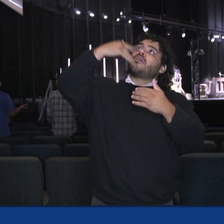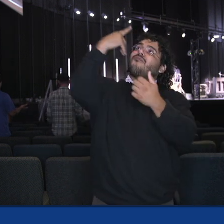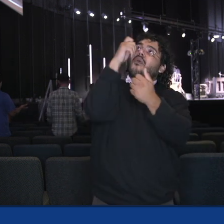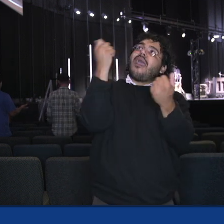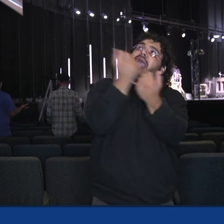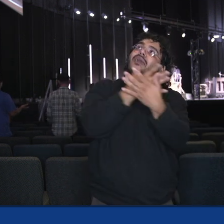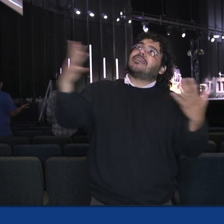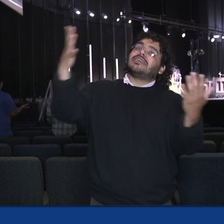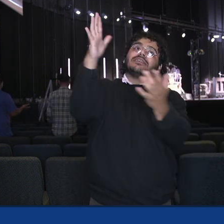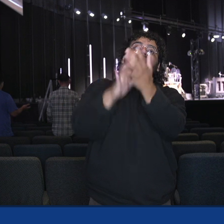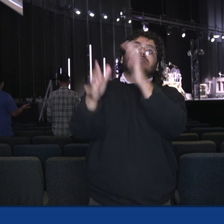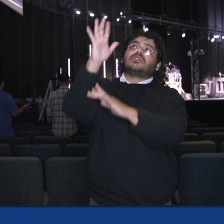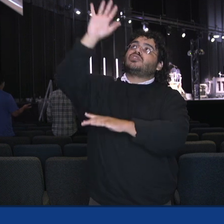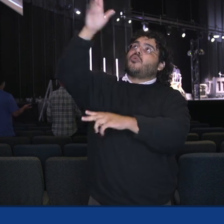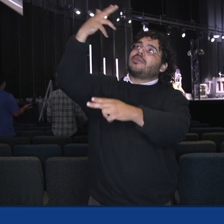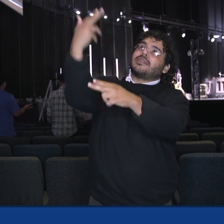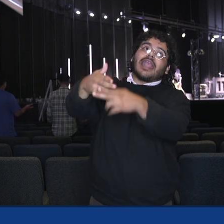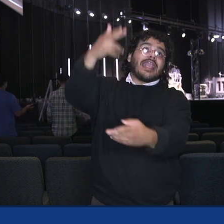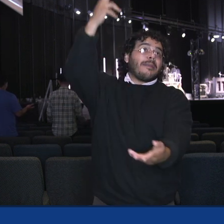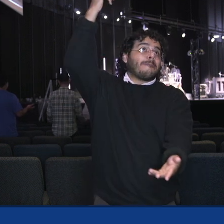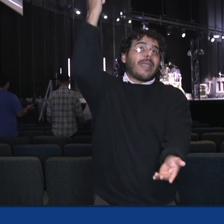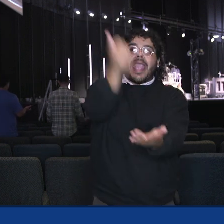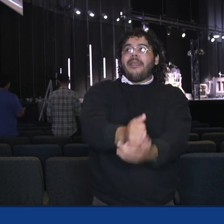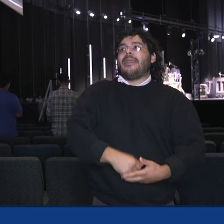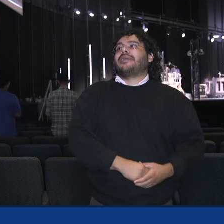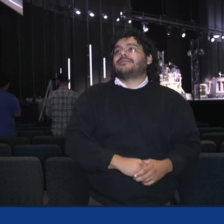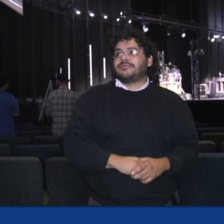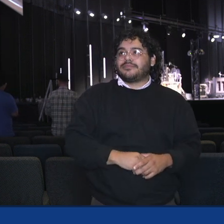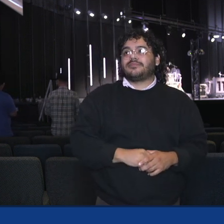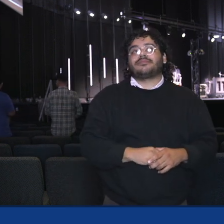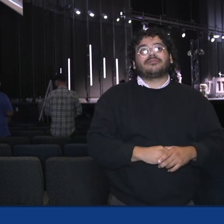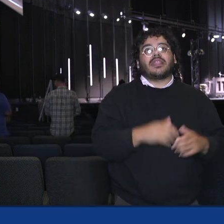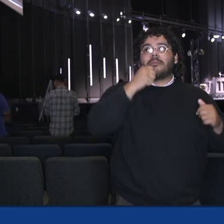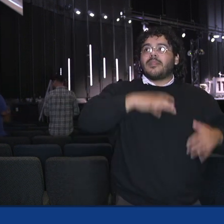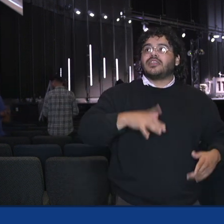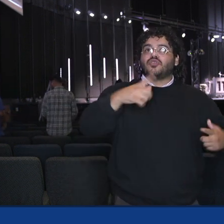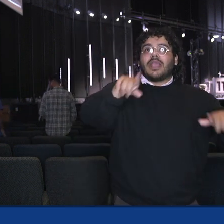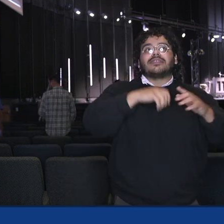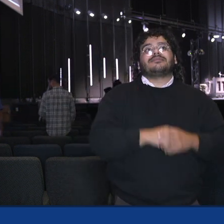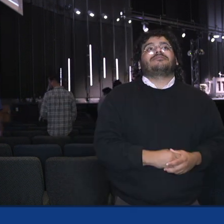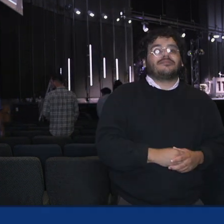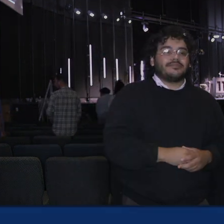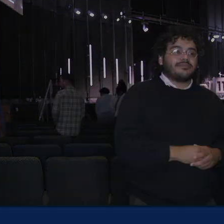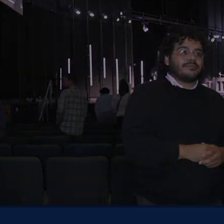everything in Jesus' name. And everyone says, amen. Bless you guys.